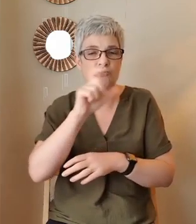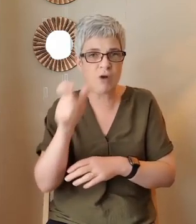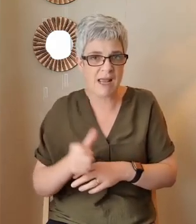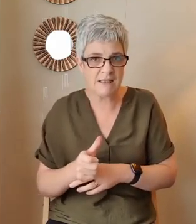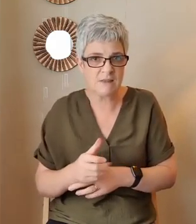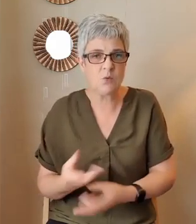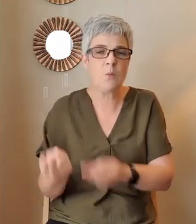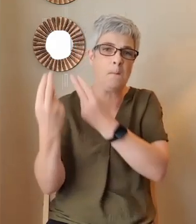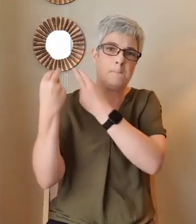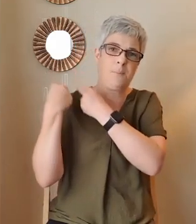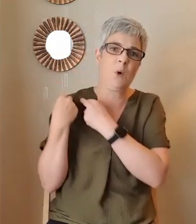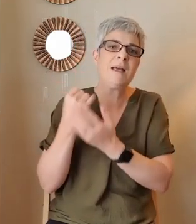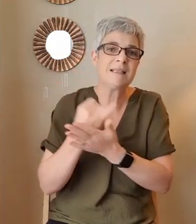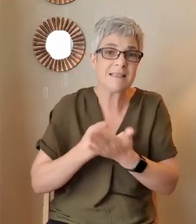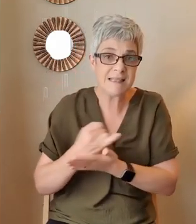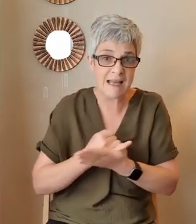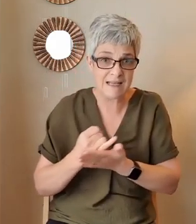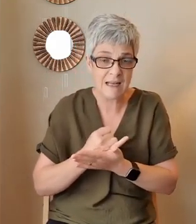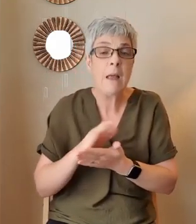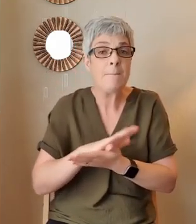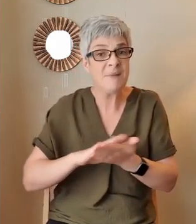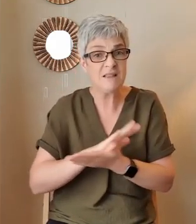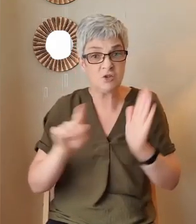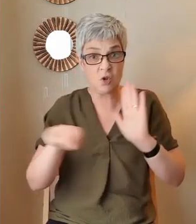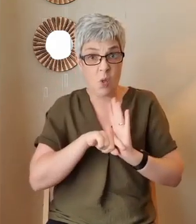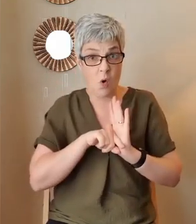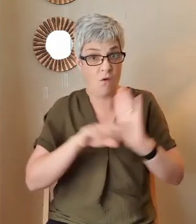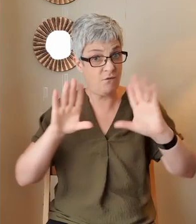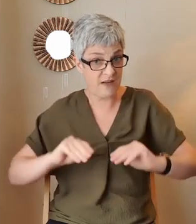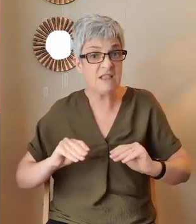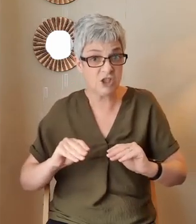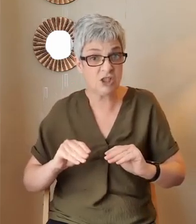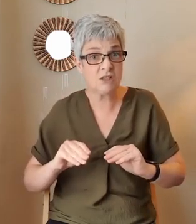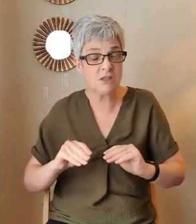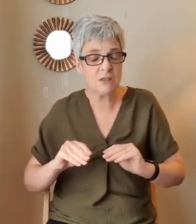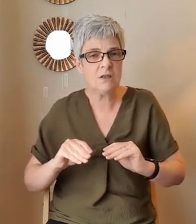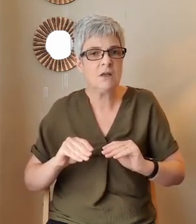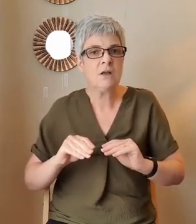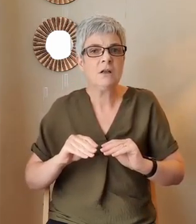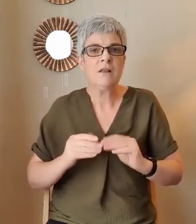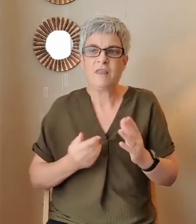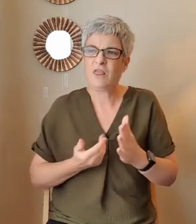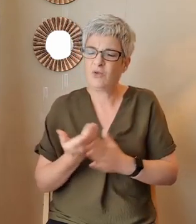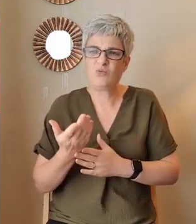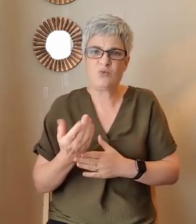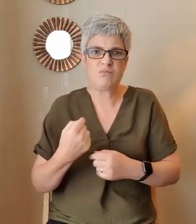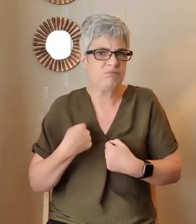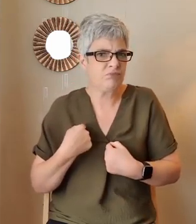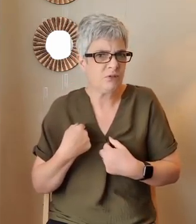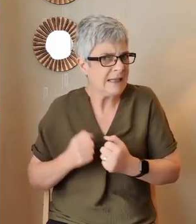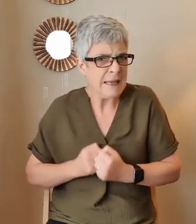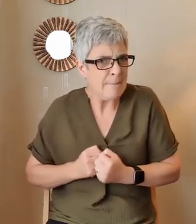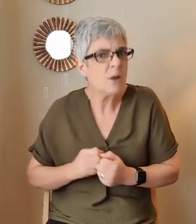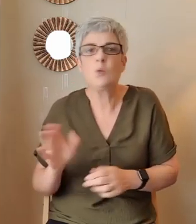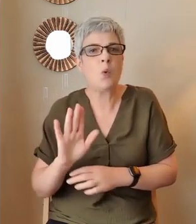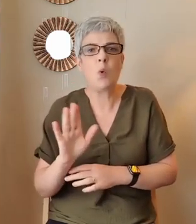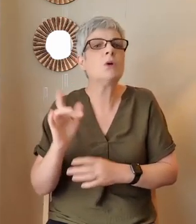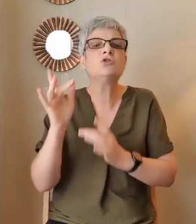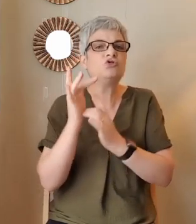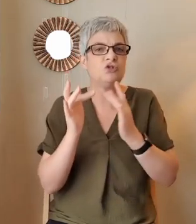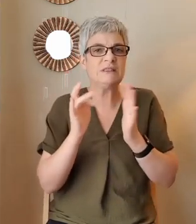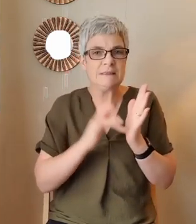bore our sin, means that the demands of the law have been met. They have been met not through our keeping them, but through Jesus'